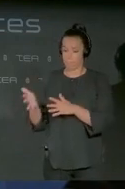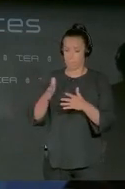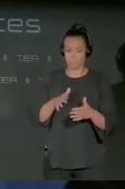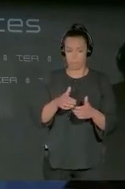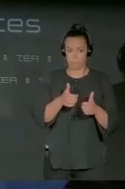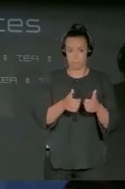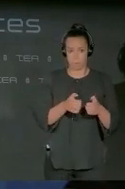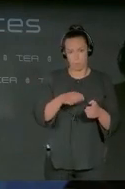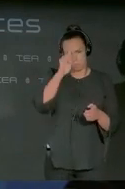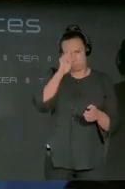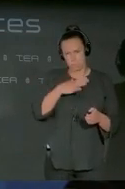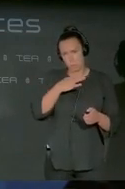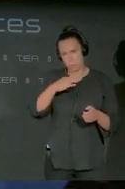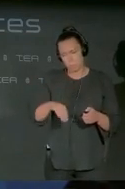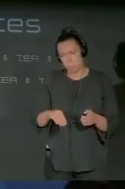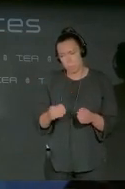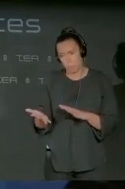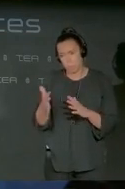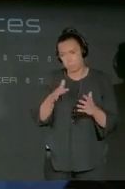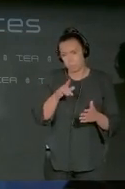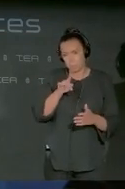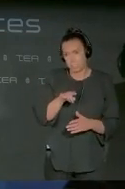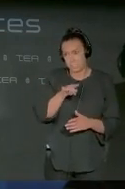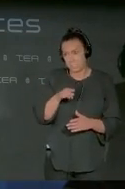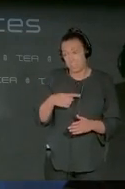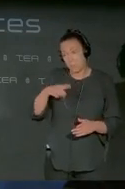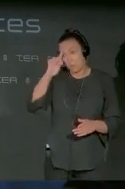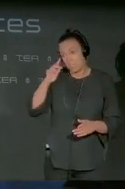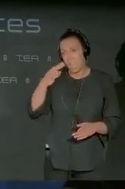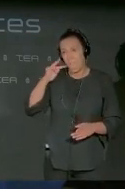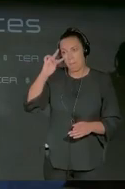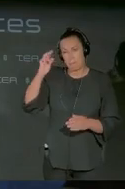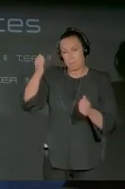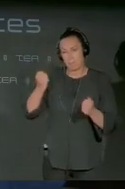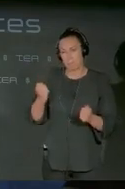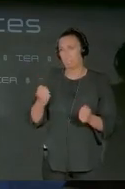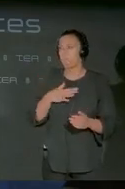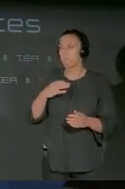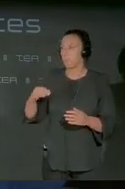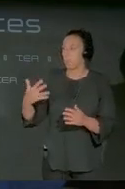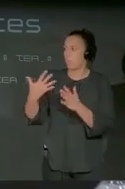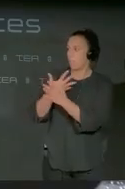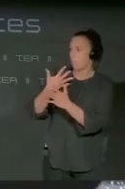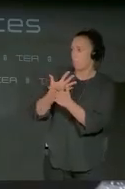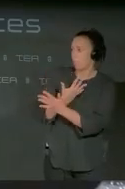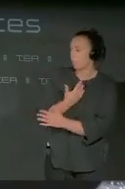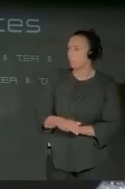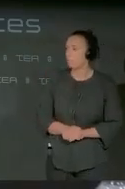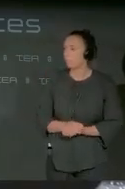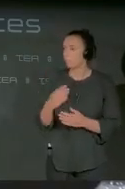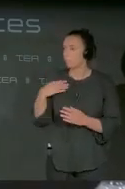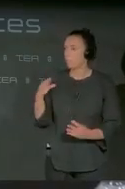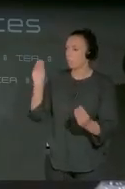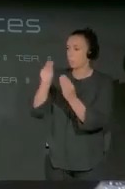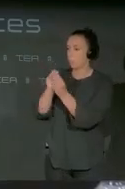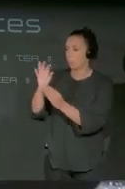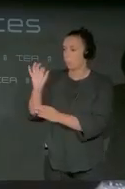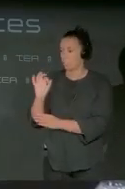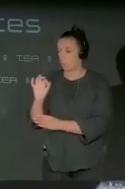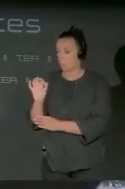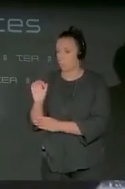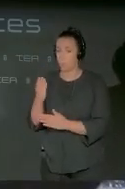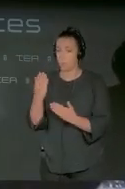So I absolutely agree with Simon. Like, number of the leading European video games are actually co-productions. More